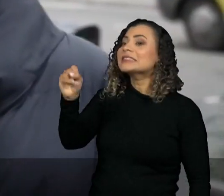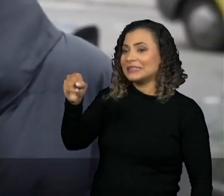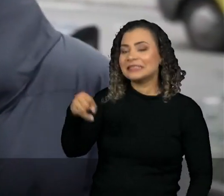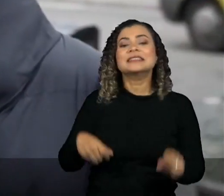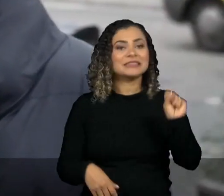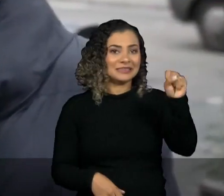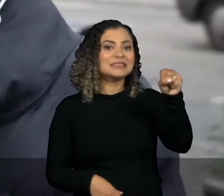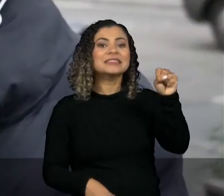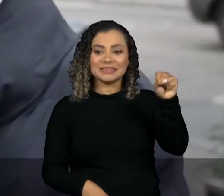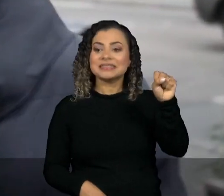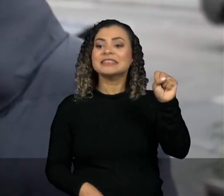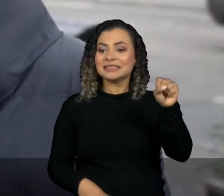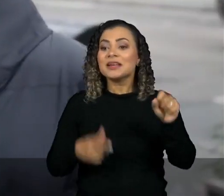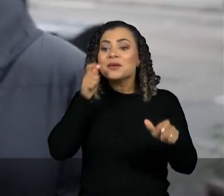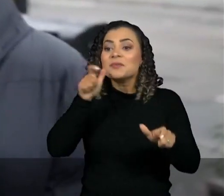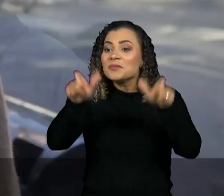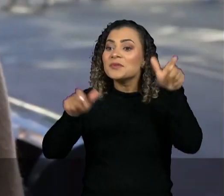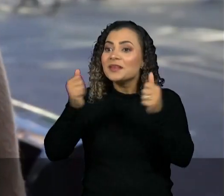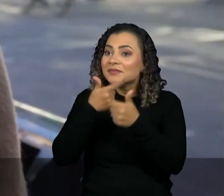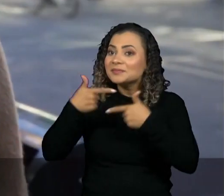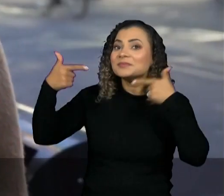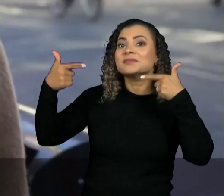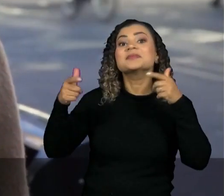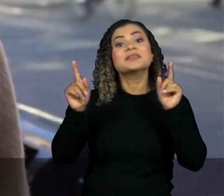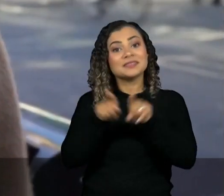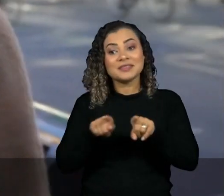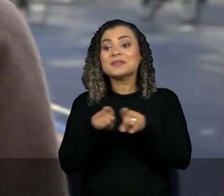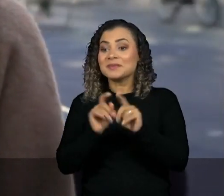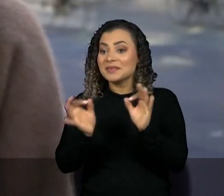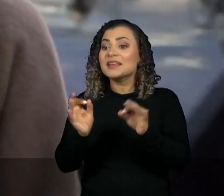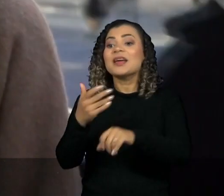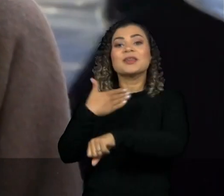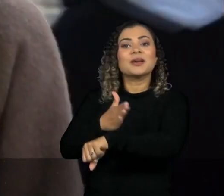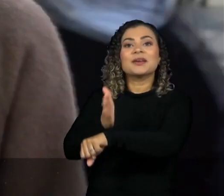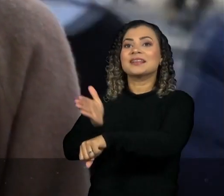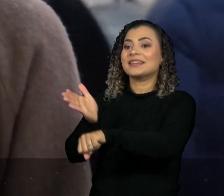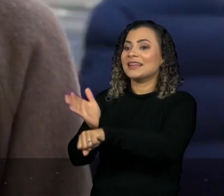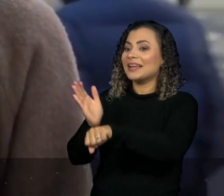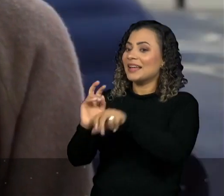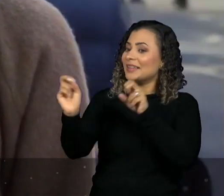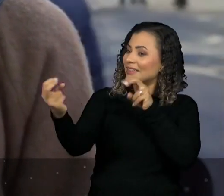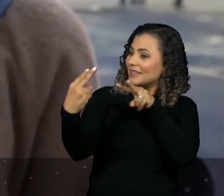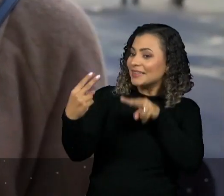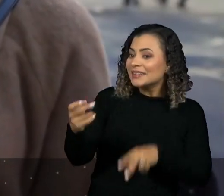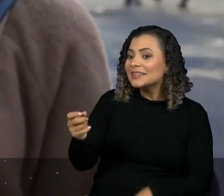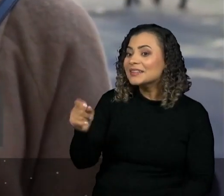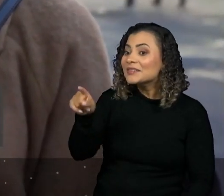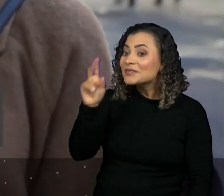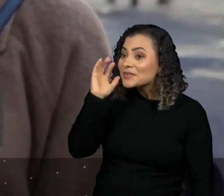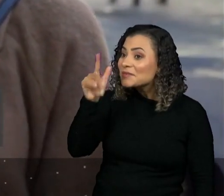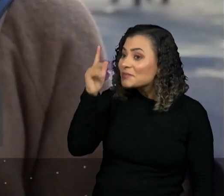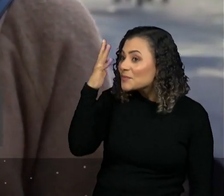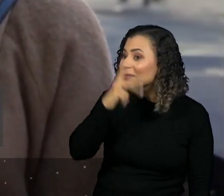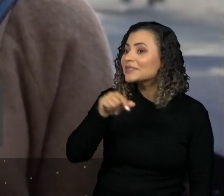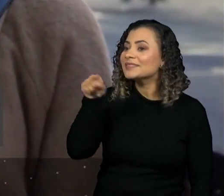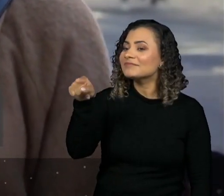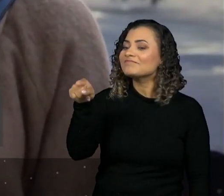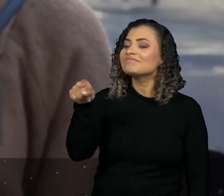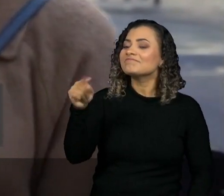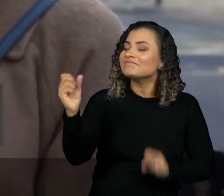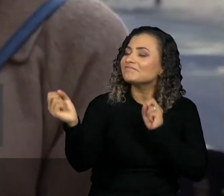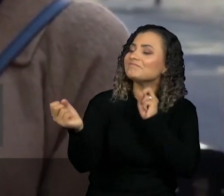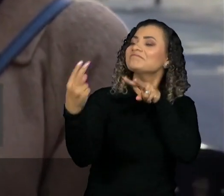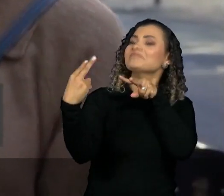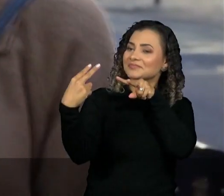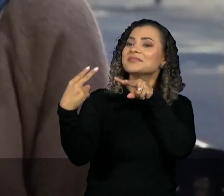smile at you at the street? Yes. It's only all the time. Yeah, could be honest. All the like, time, oh right? my gosh, she's pretty. And then we are like, we already make the eye contact. Oh